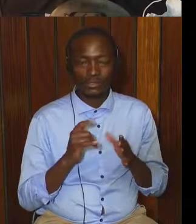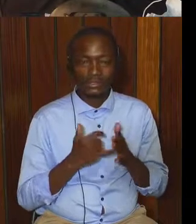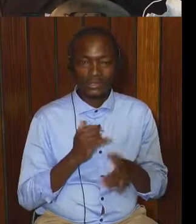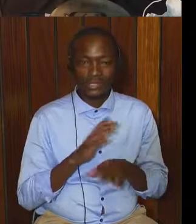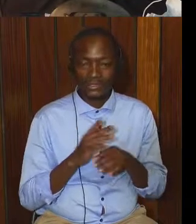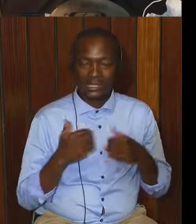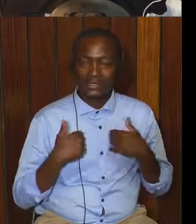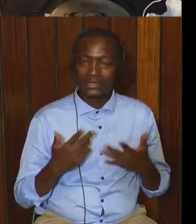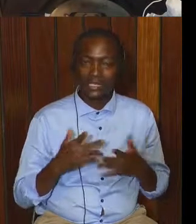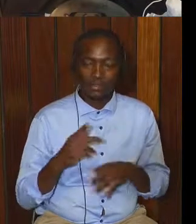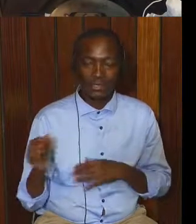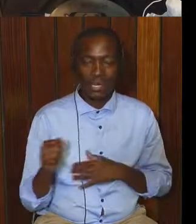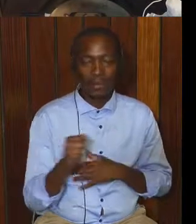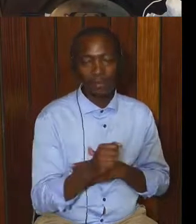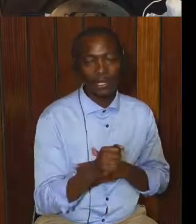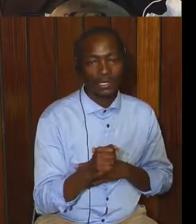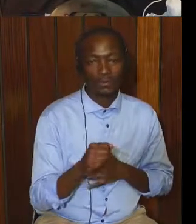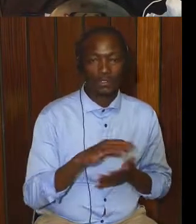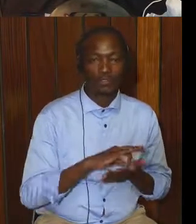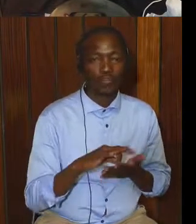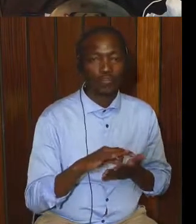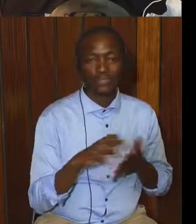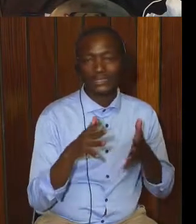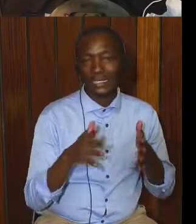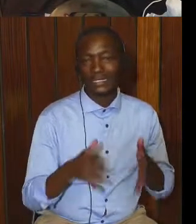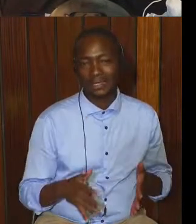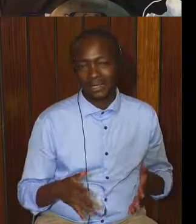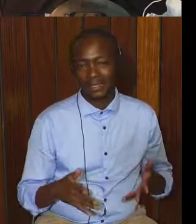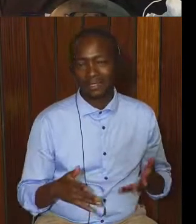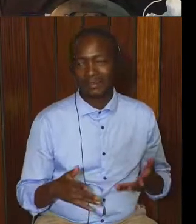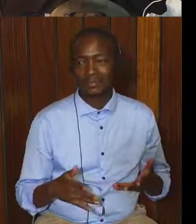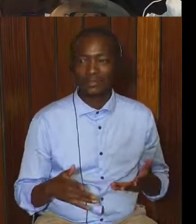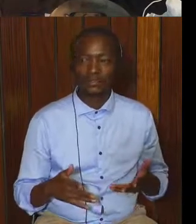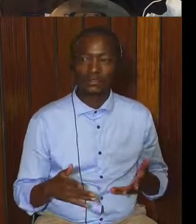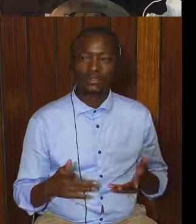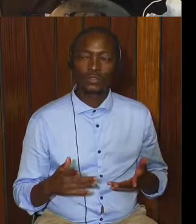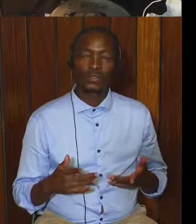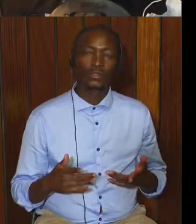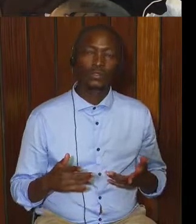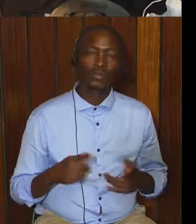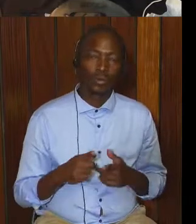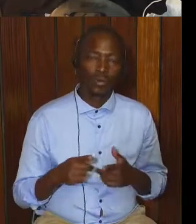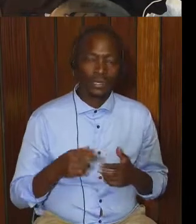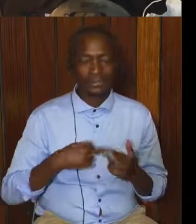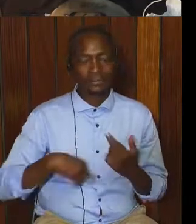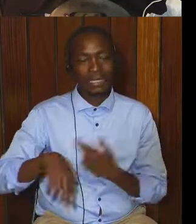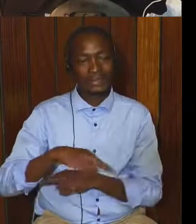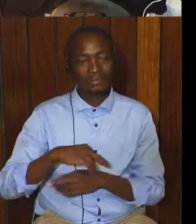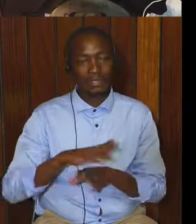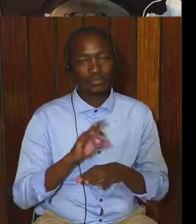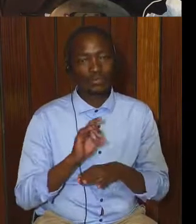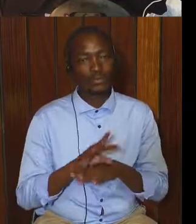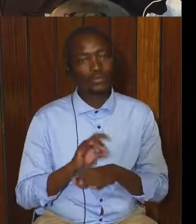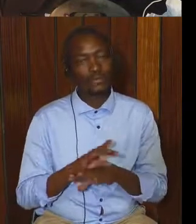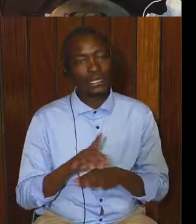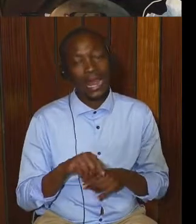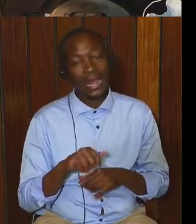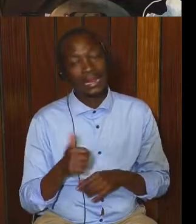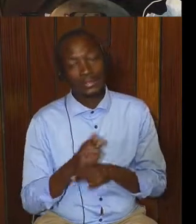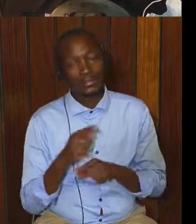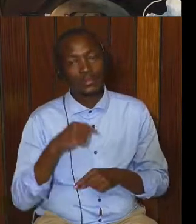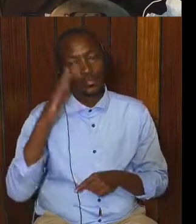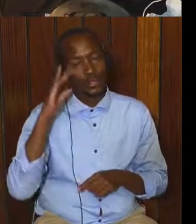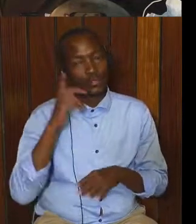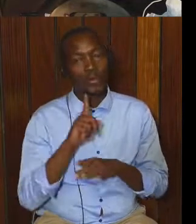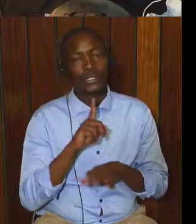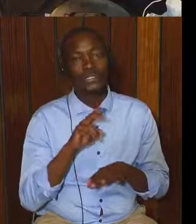the appointment of contractor, start with the appointment of the, I'll say, replacement of the consultants, unless we know exactly what